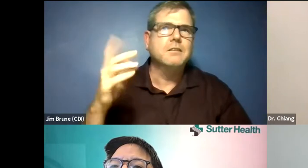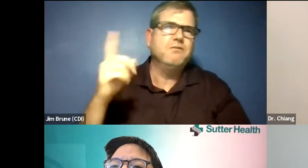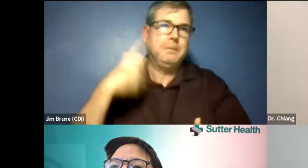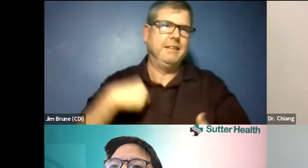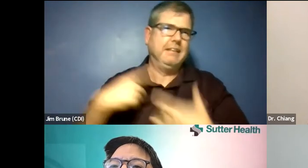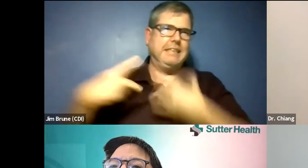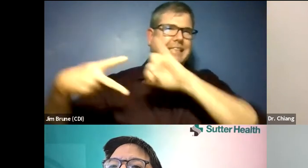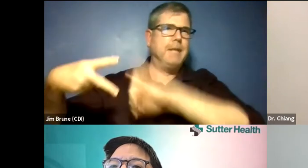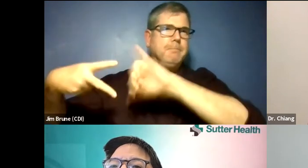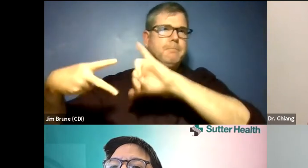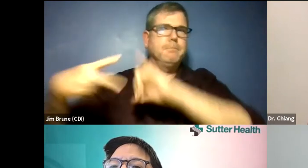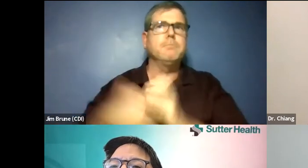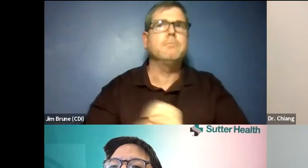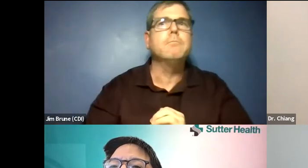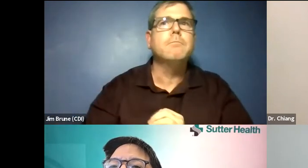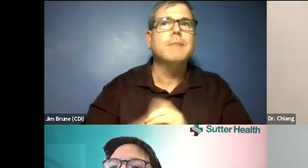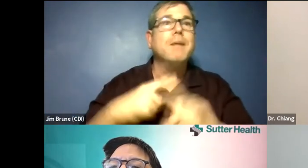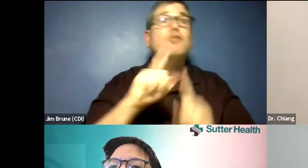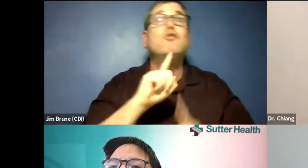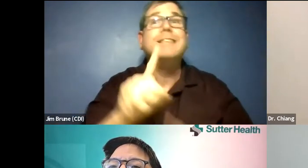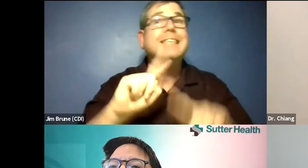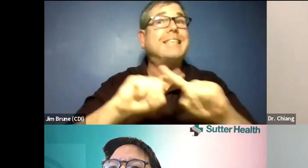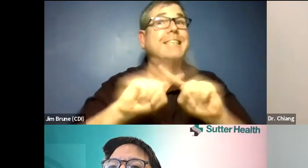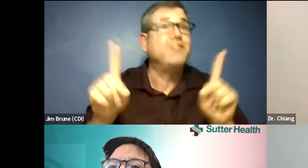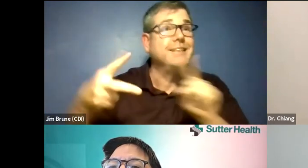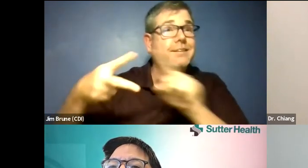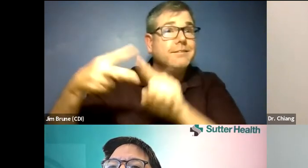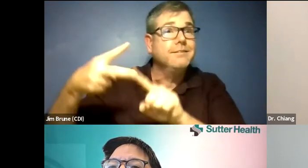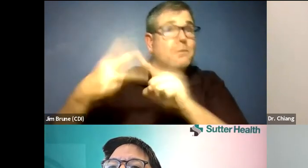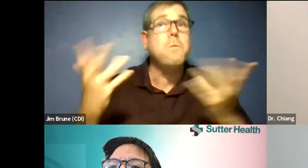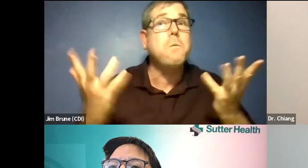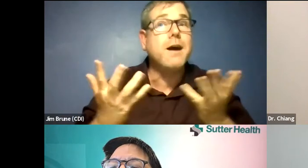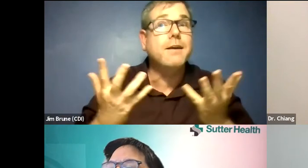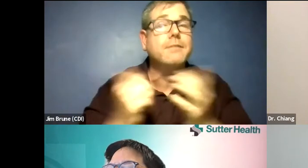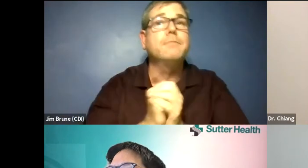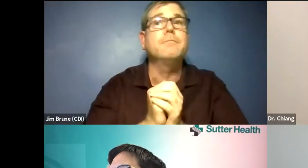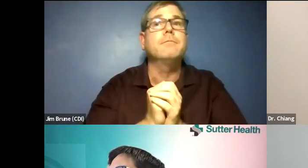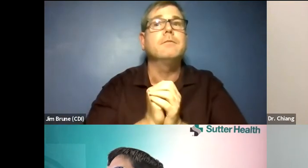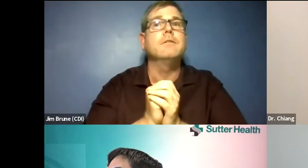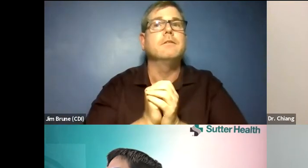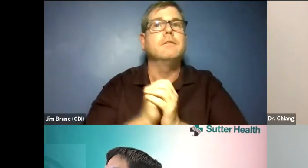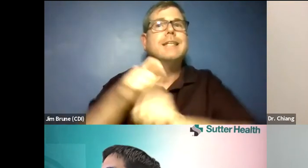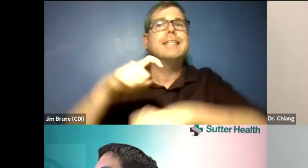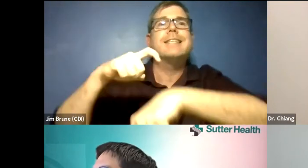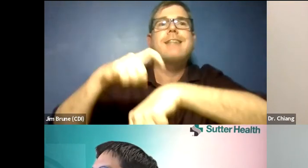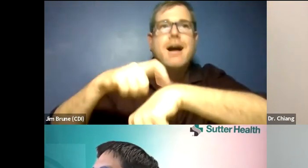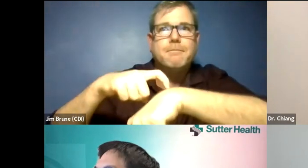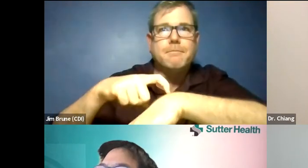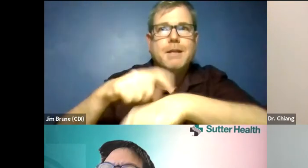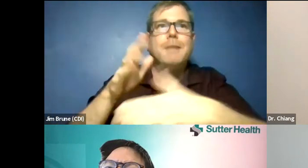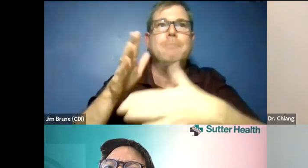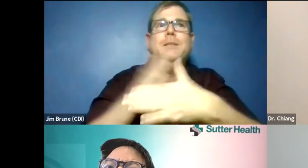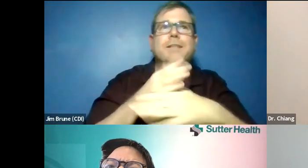The real difference between the two is the timing between the first and second dose. So